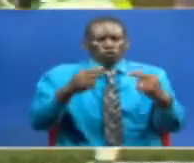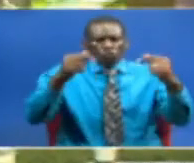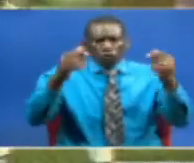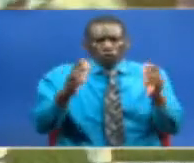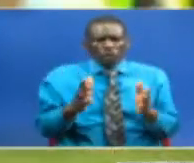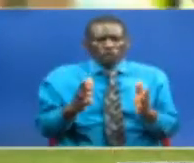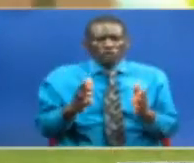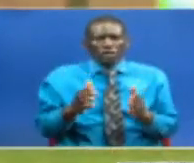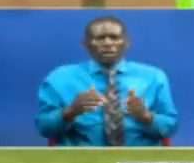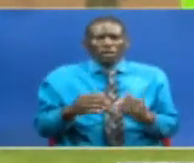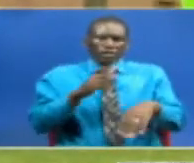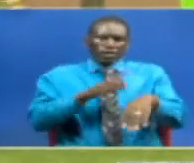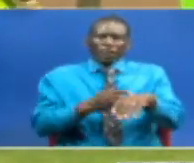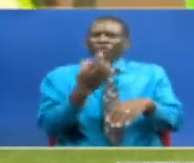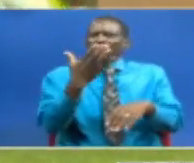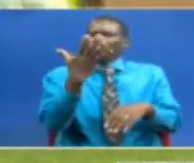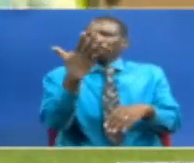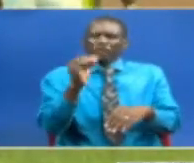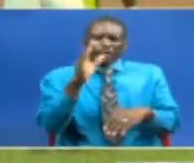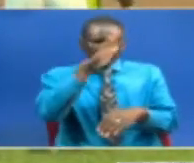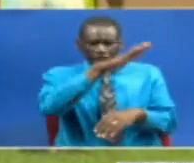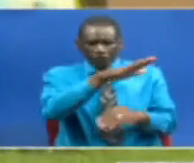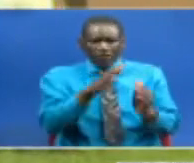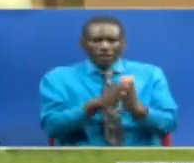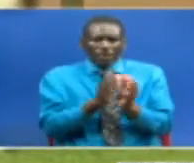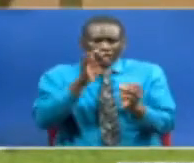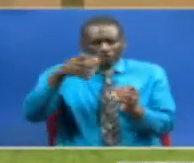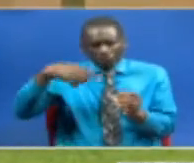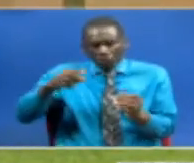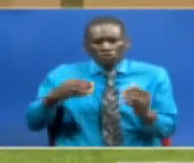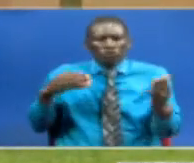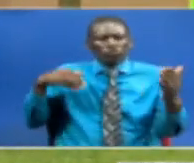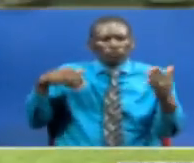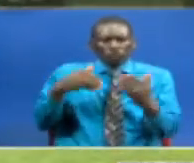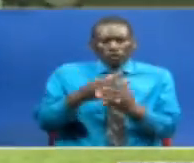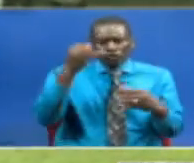at exactly 5:50 p.m. and should they sail through to the finals,